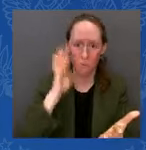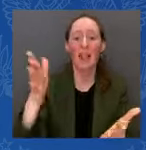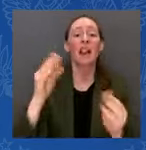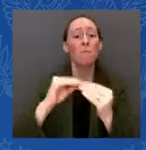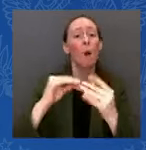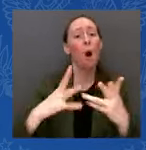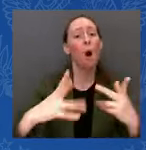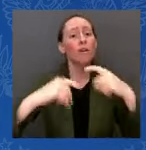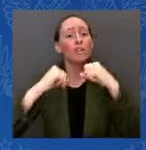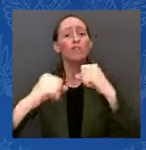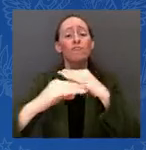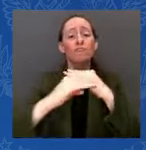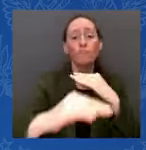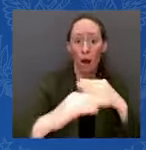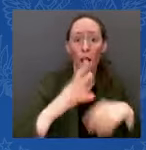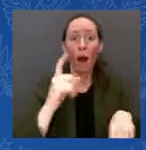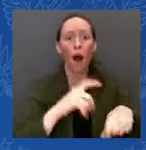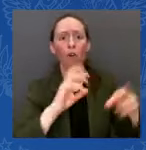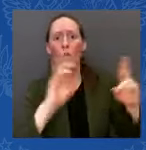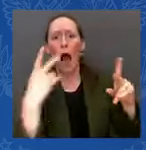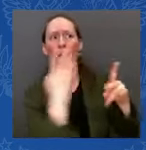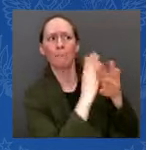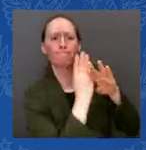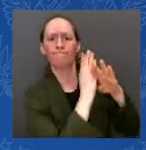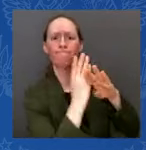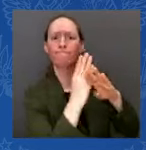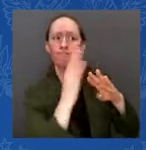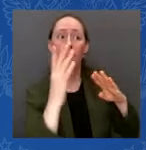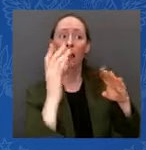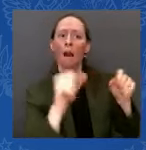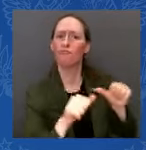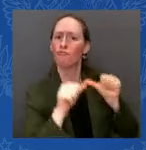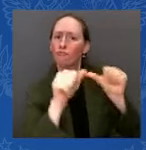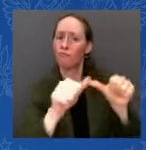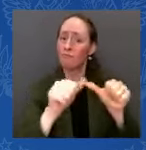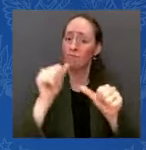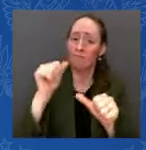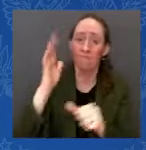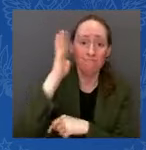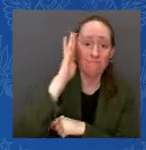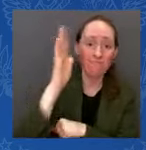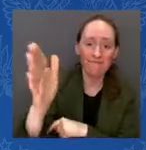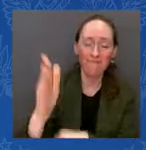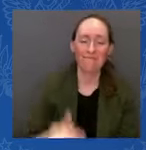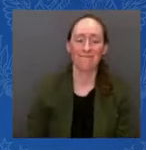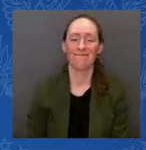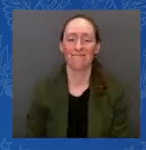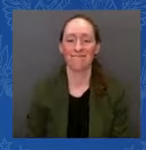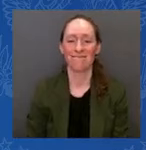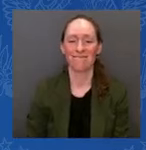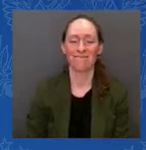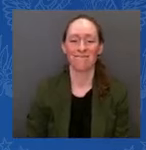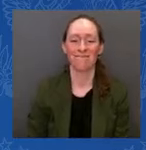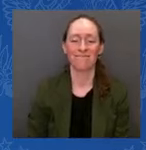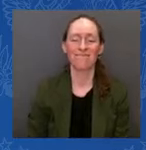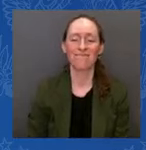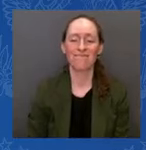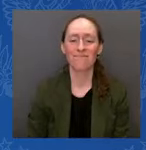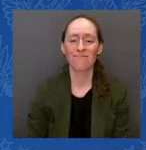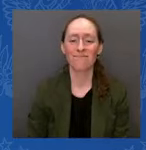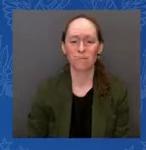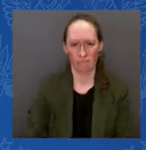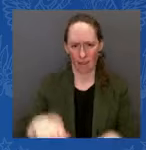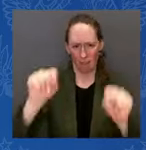determined to invest in our defence capability, but we're also determined to promote security by investing in